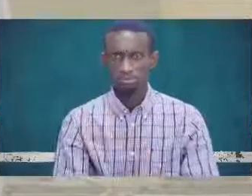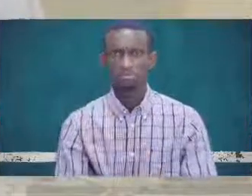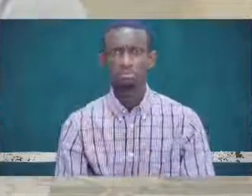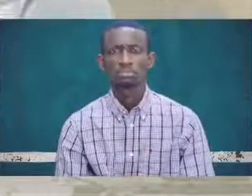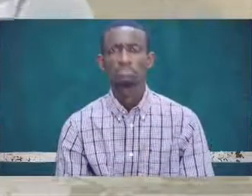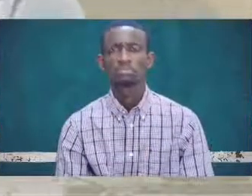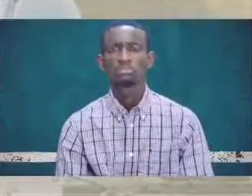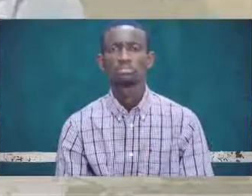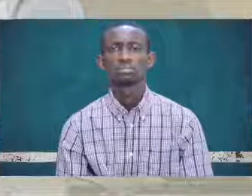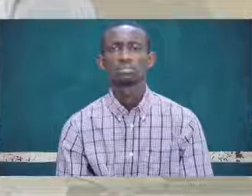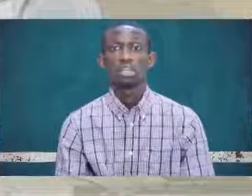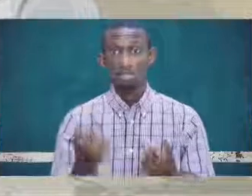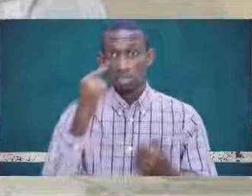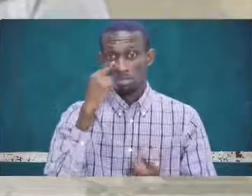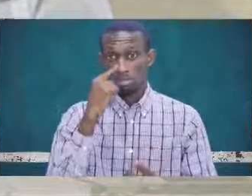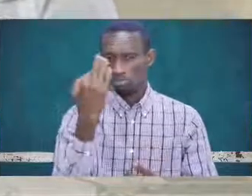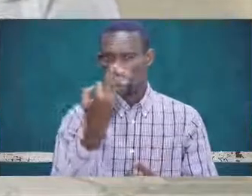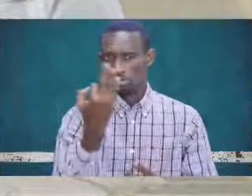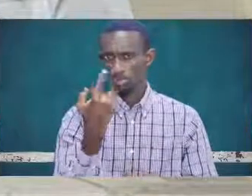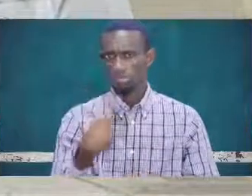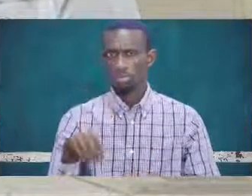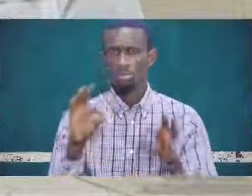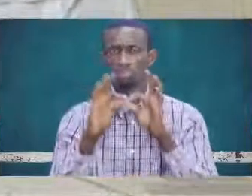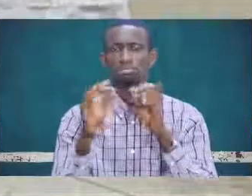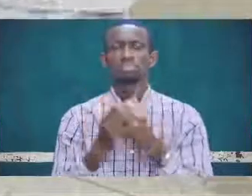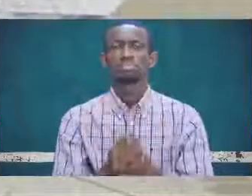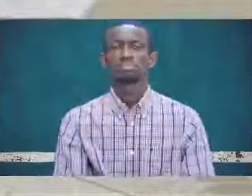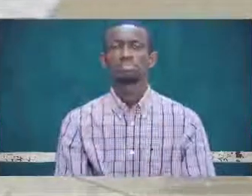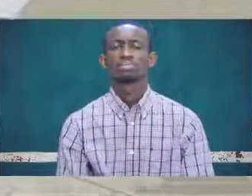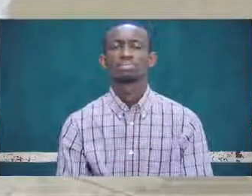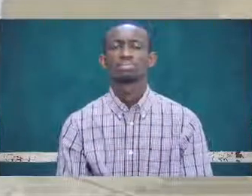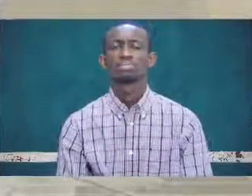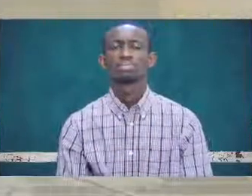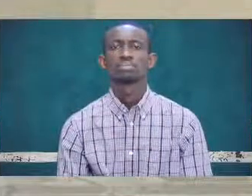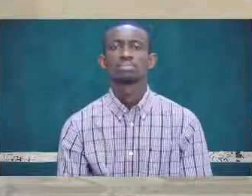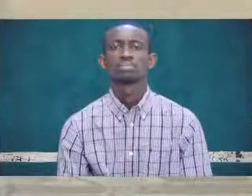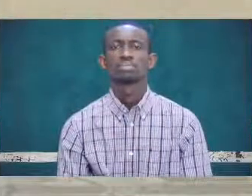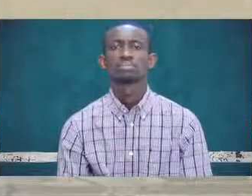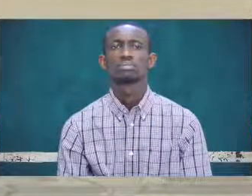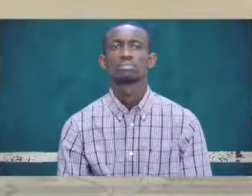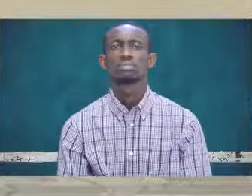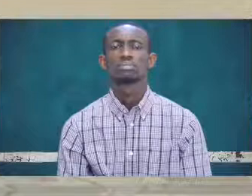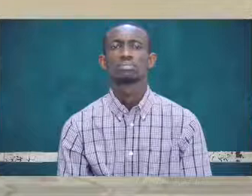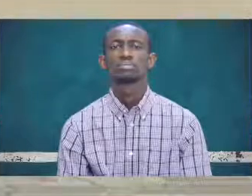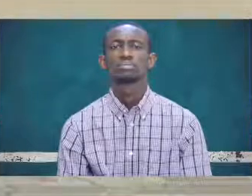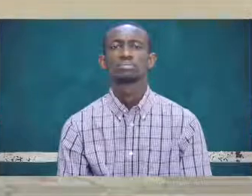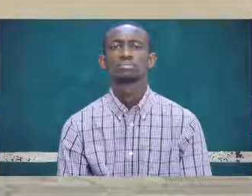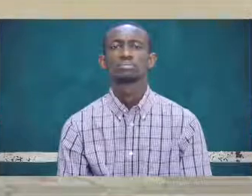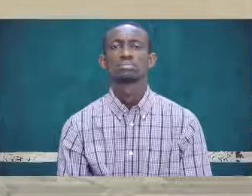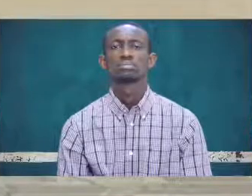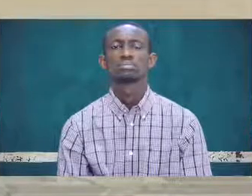important substances. As I'm mentioning it, substances. Namely, you can